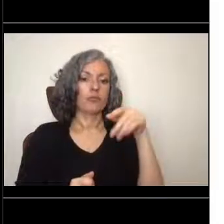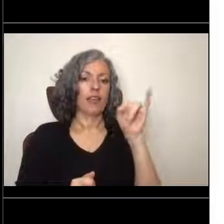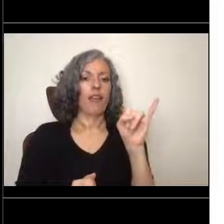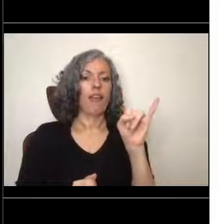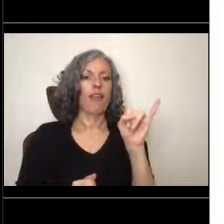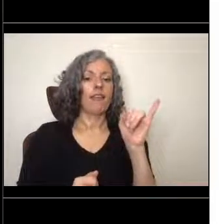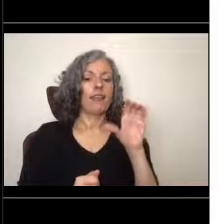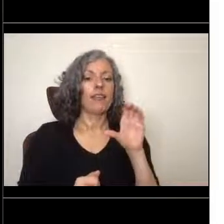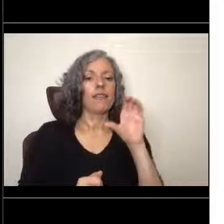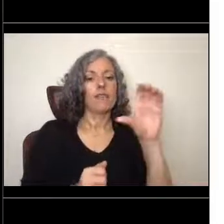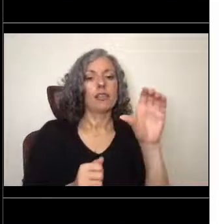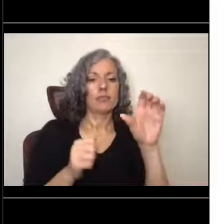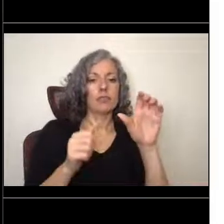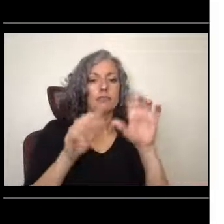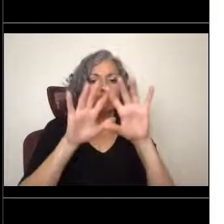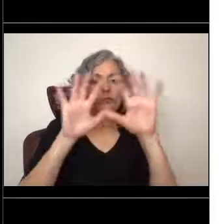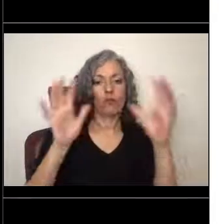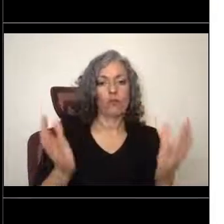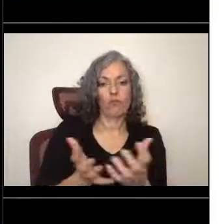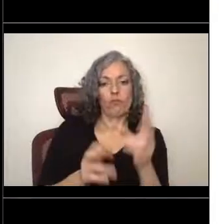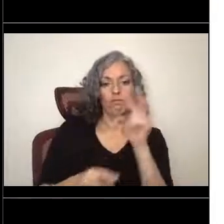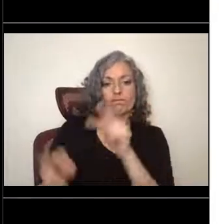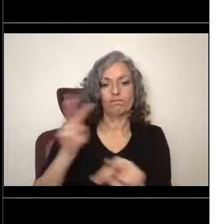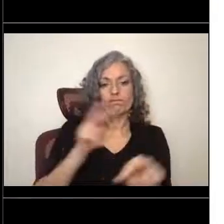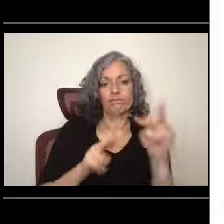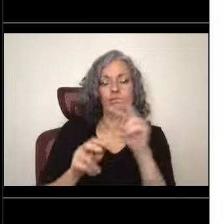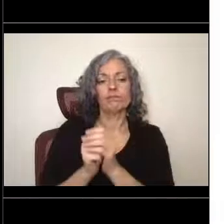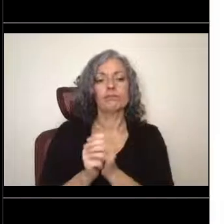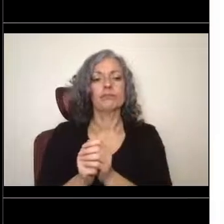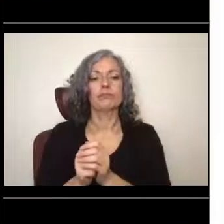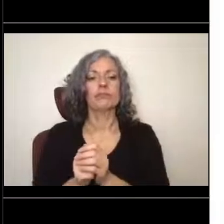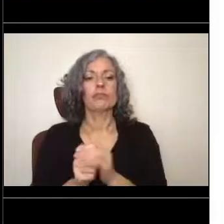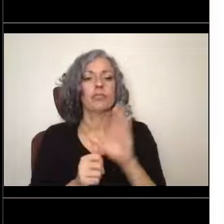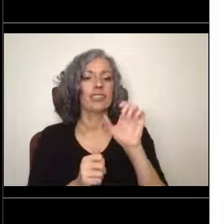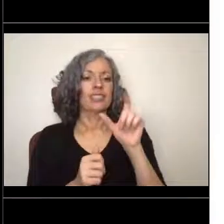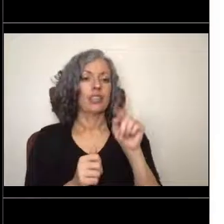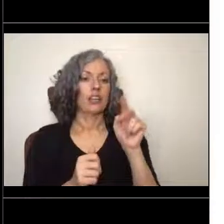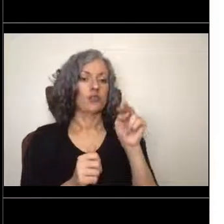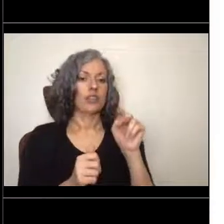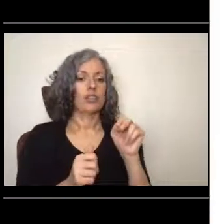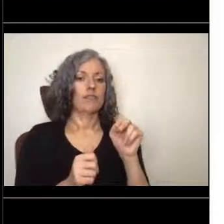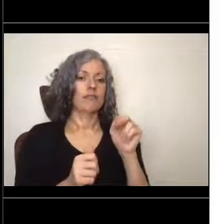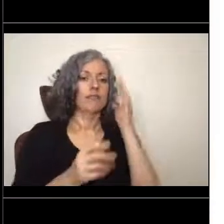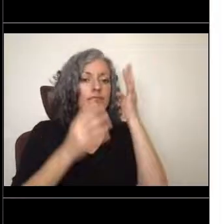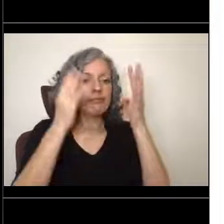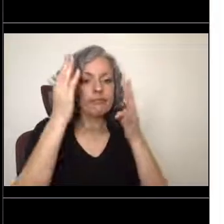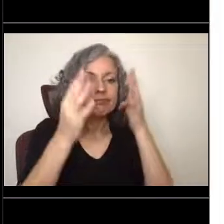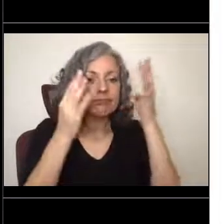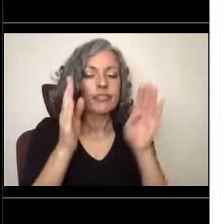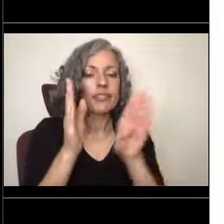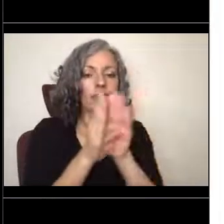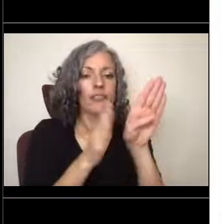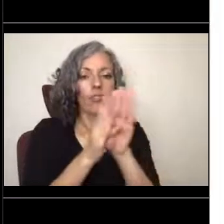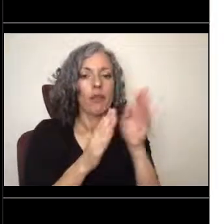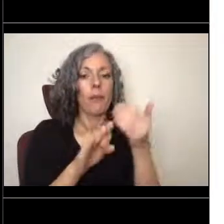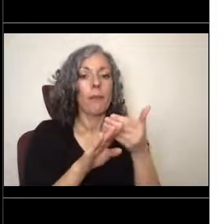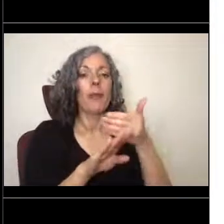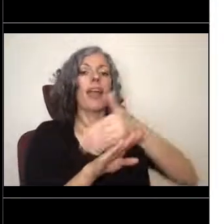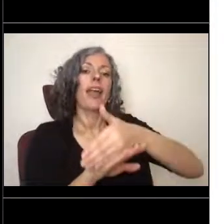our interim, what we're calling CSIS, so that's the Caltrans System Investment Strategy, was developed shortly after the adoption